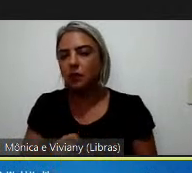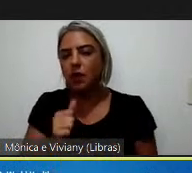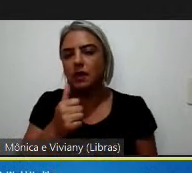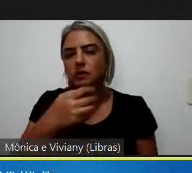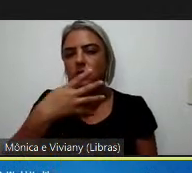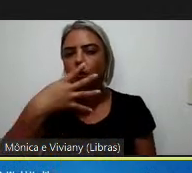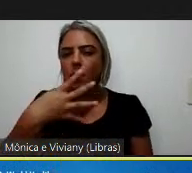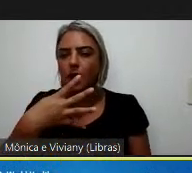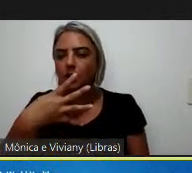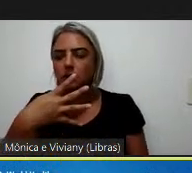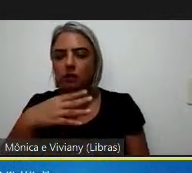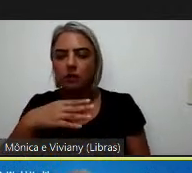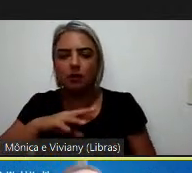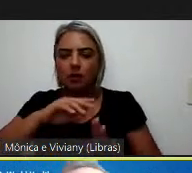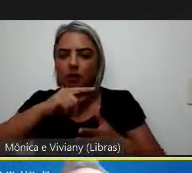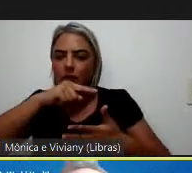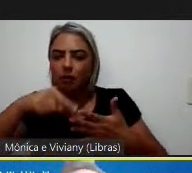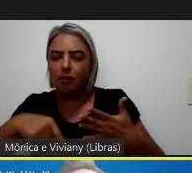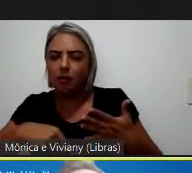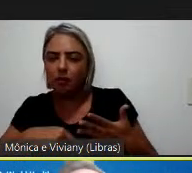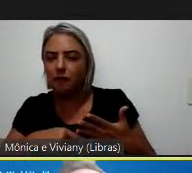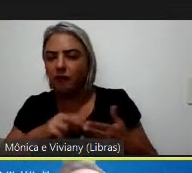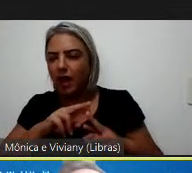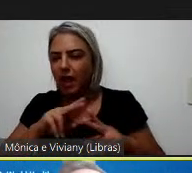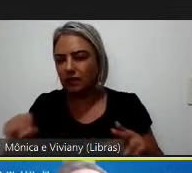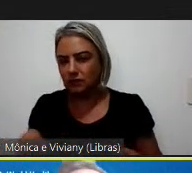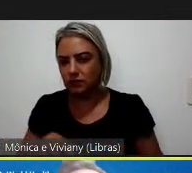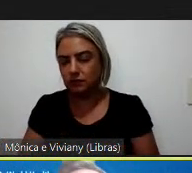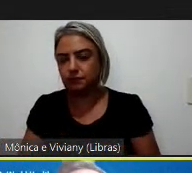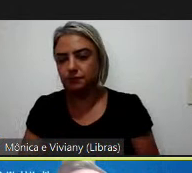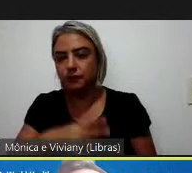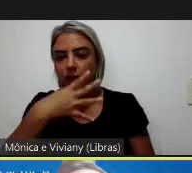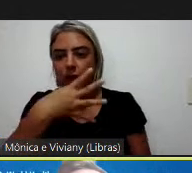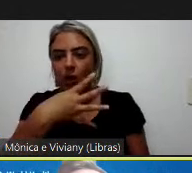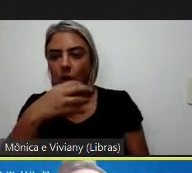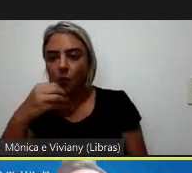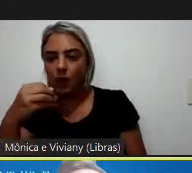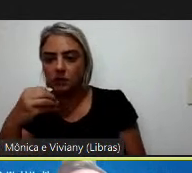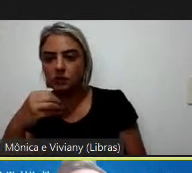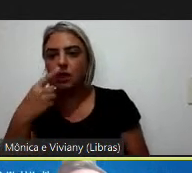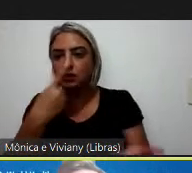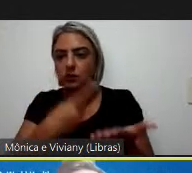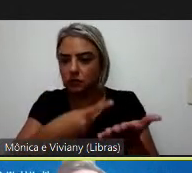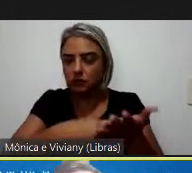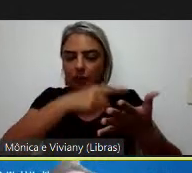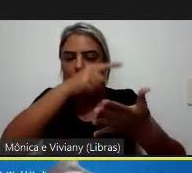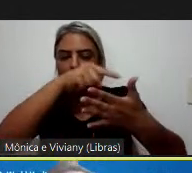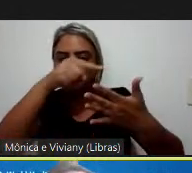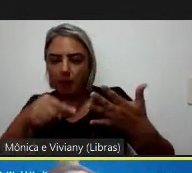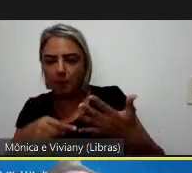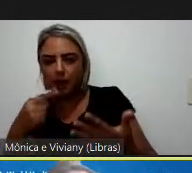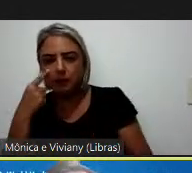which can be seen and can be tracked through the Nutrition Accountability Framework.